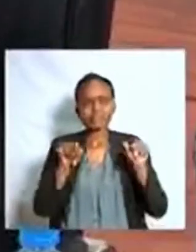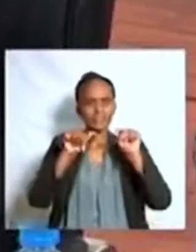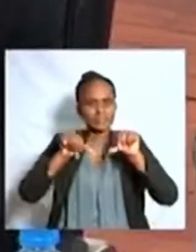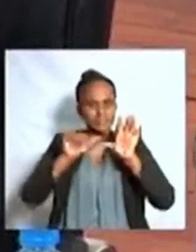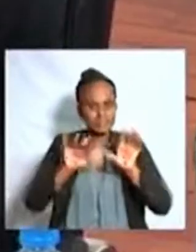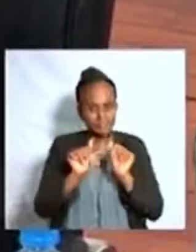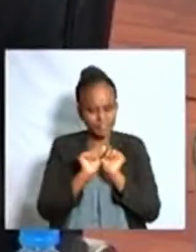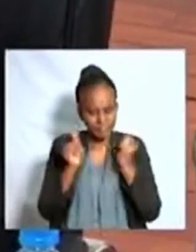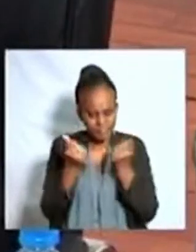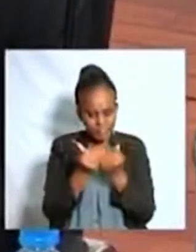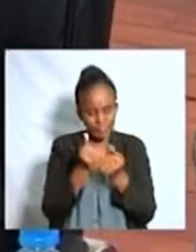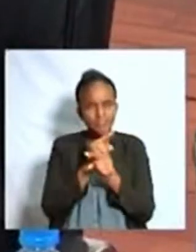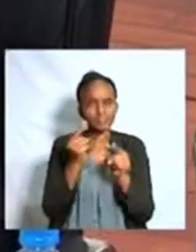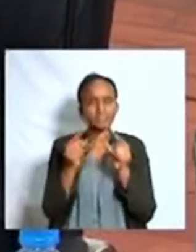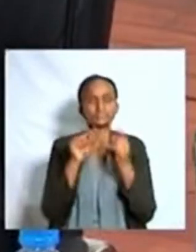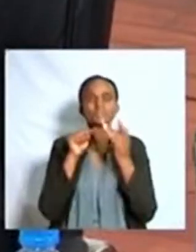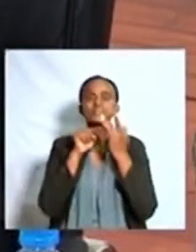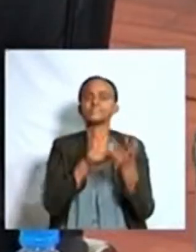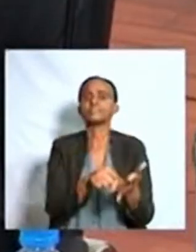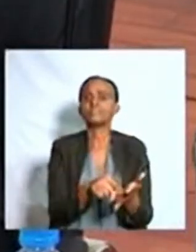General just cited,